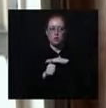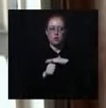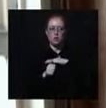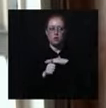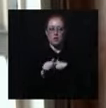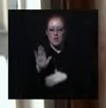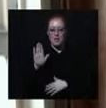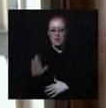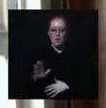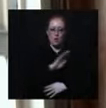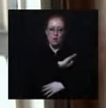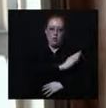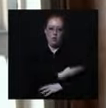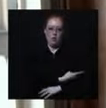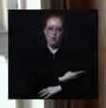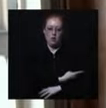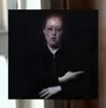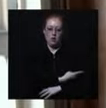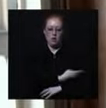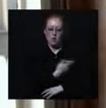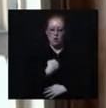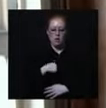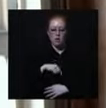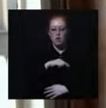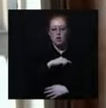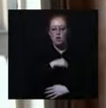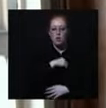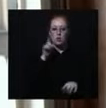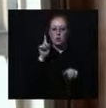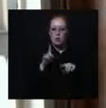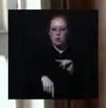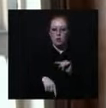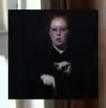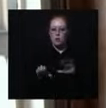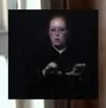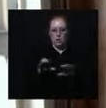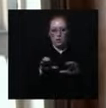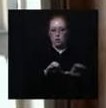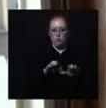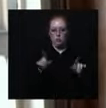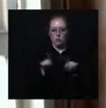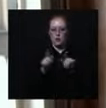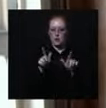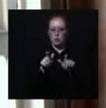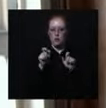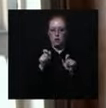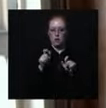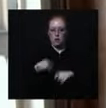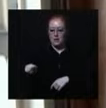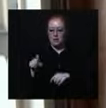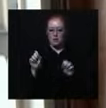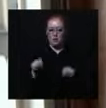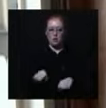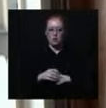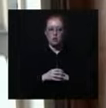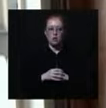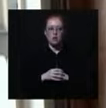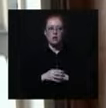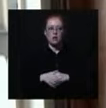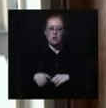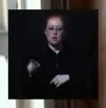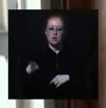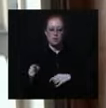their authority that we weren't able to do or weren't able to do as quickly as they could get it done. I mean, they were able to